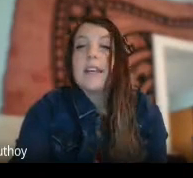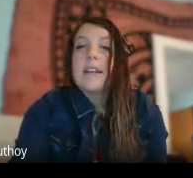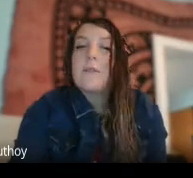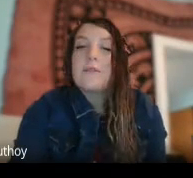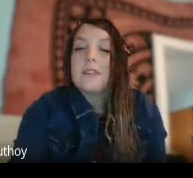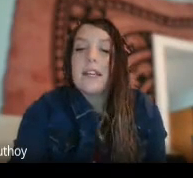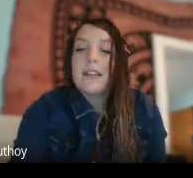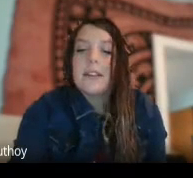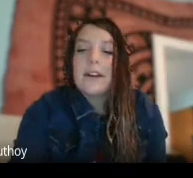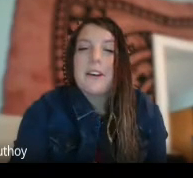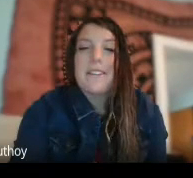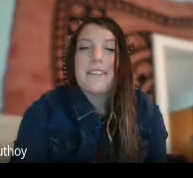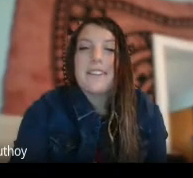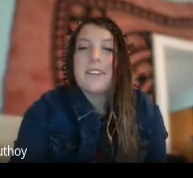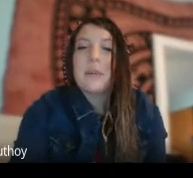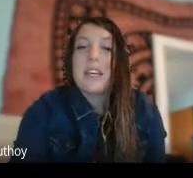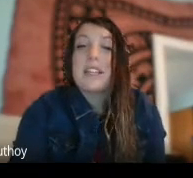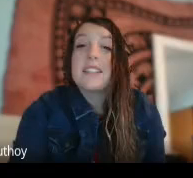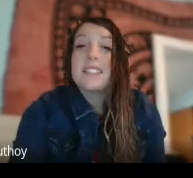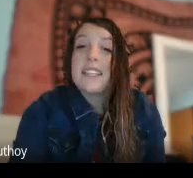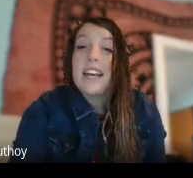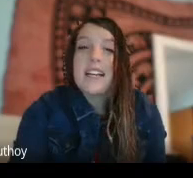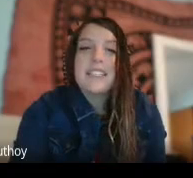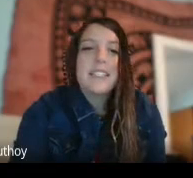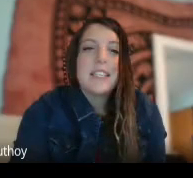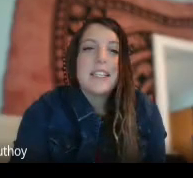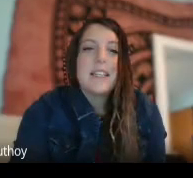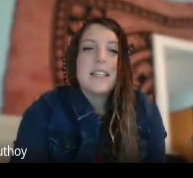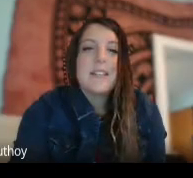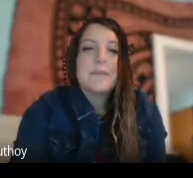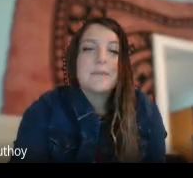more. Hopefully you can see that.